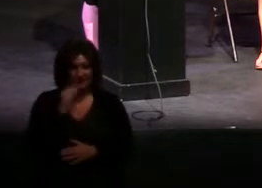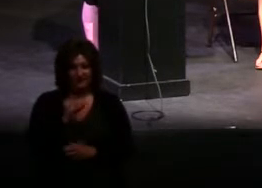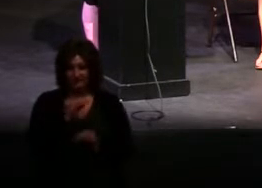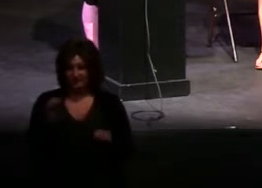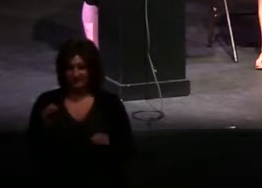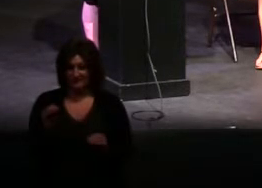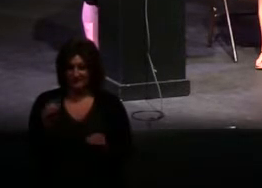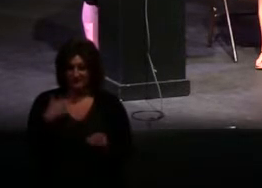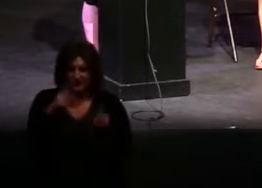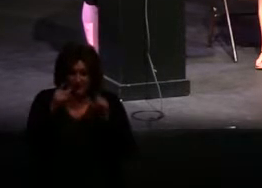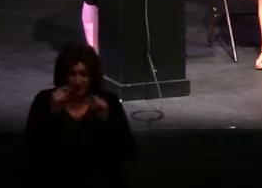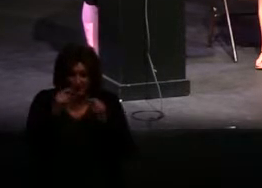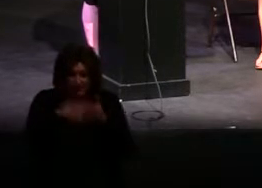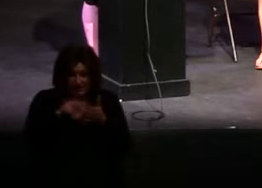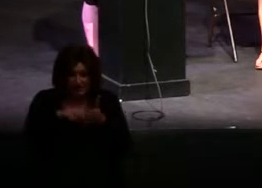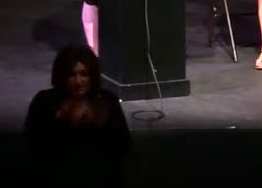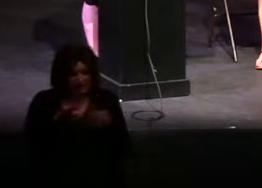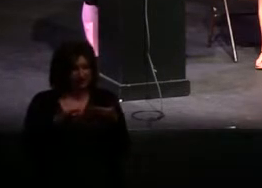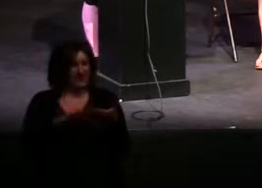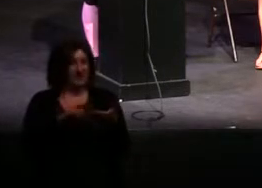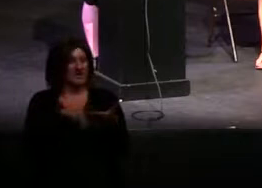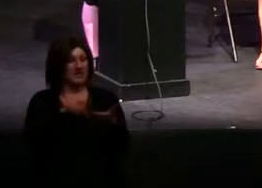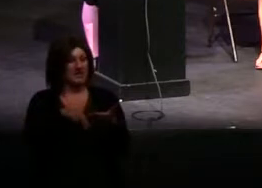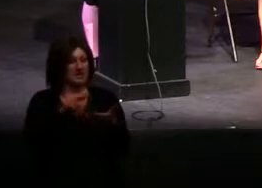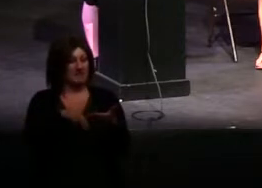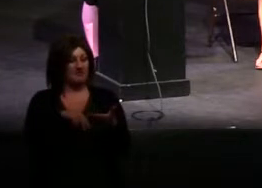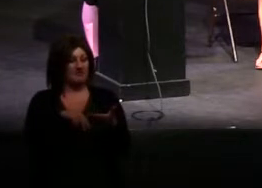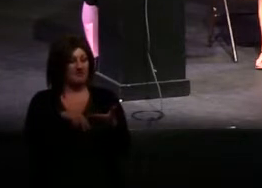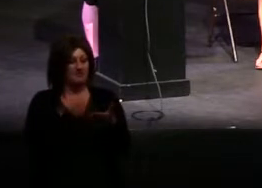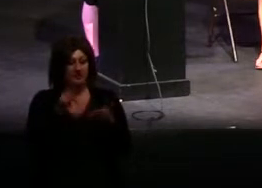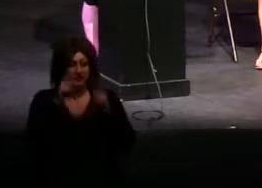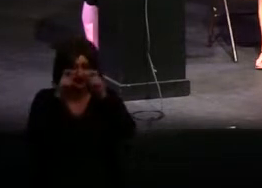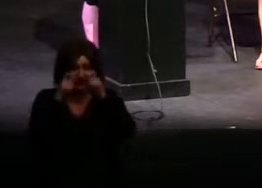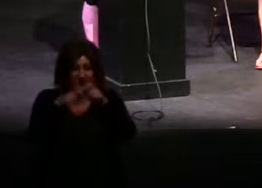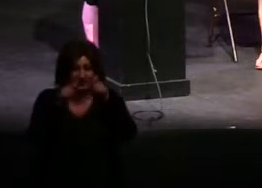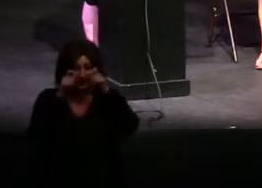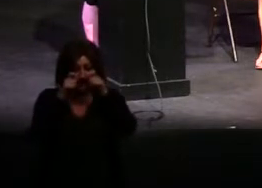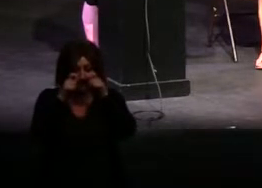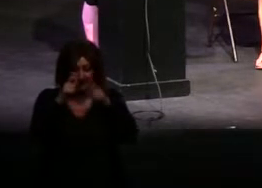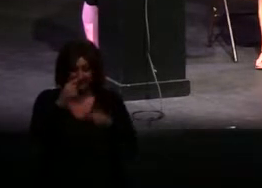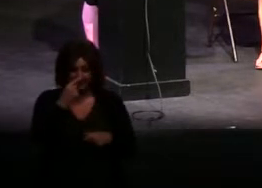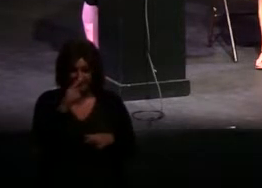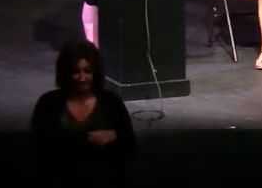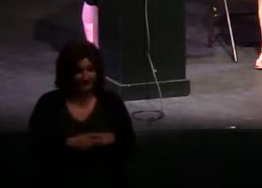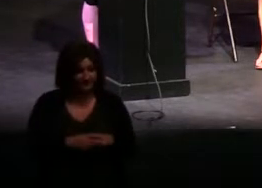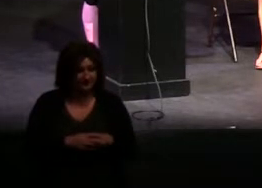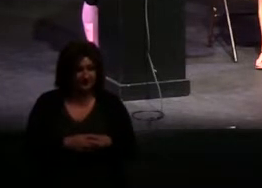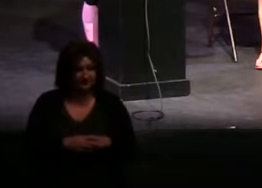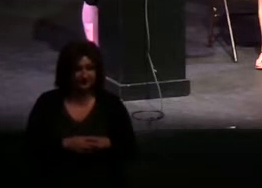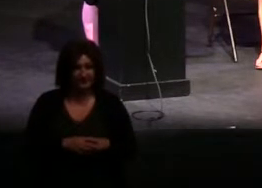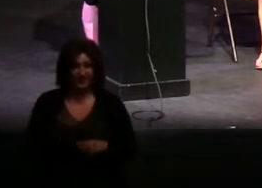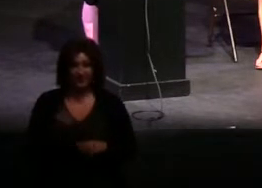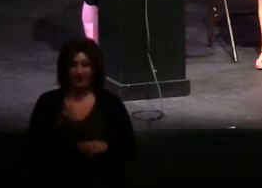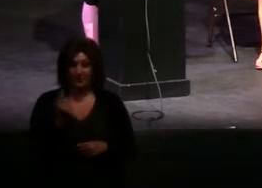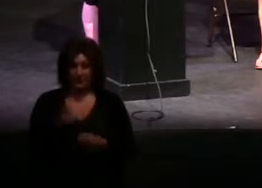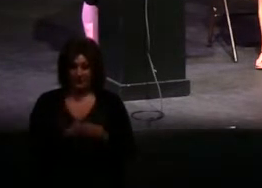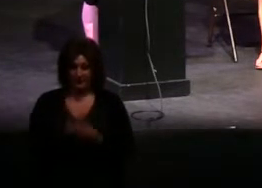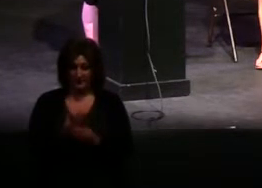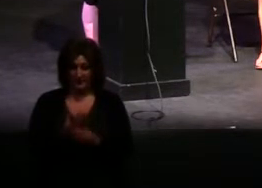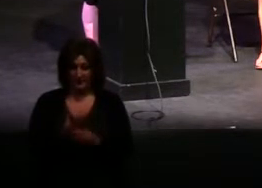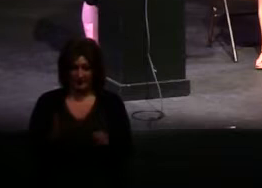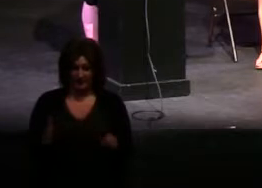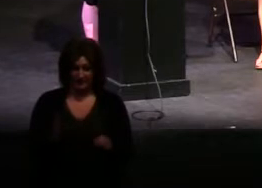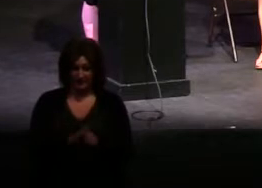She squinted and read the packing instructions, her glasses perched on the end of her nose. Only plant in